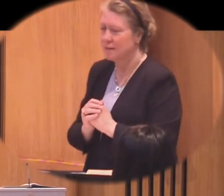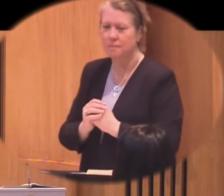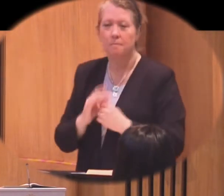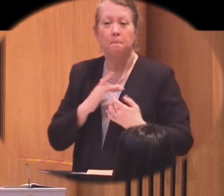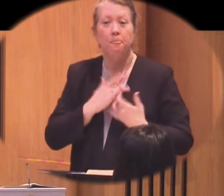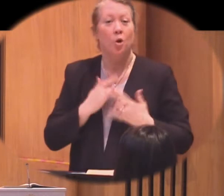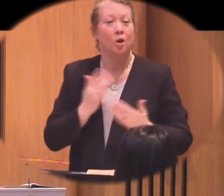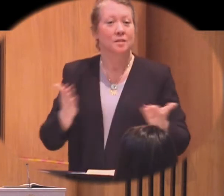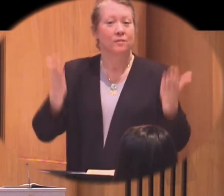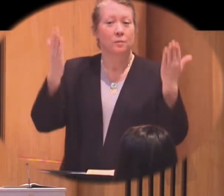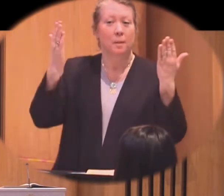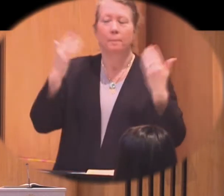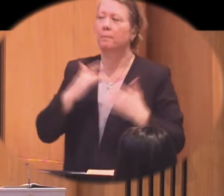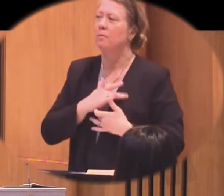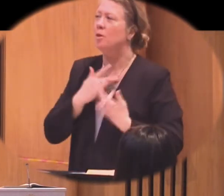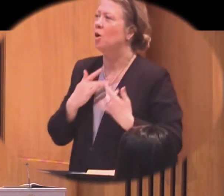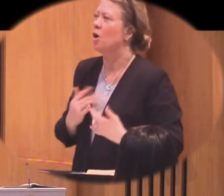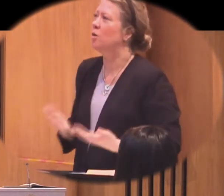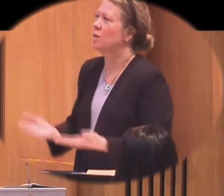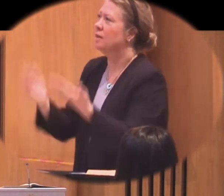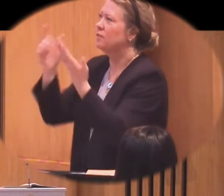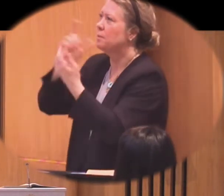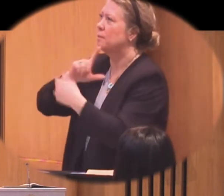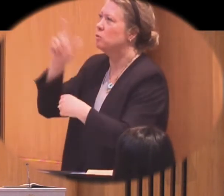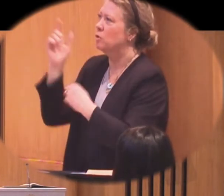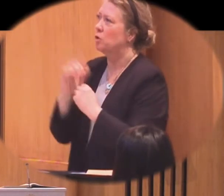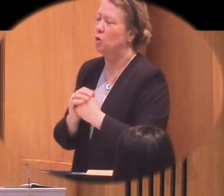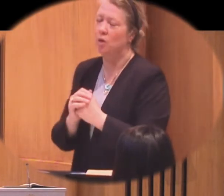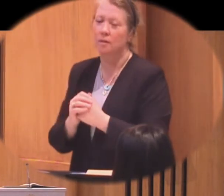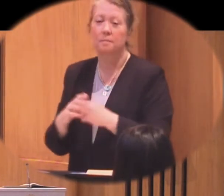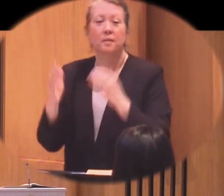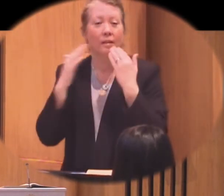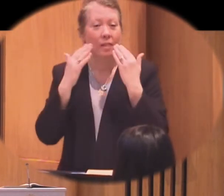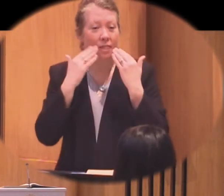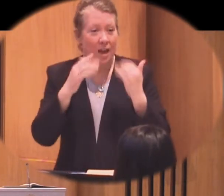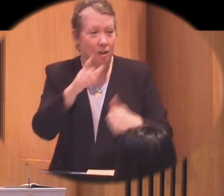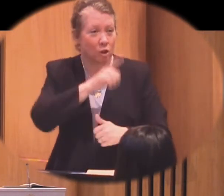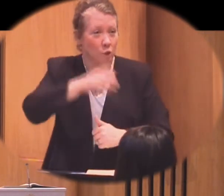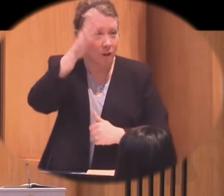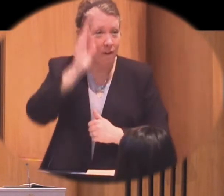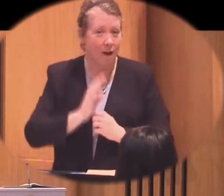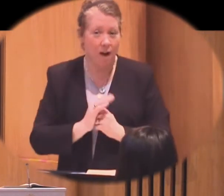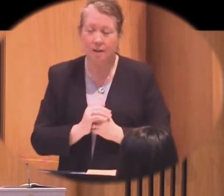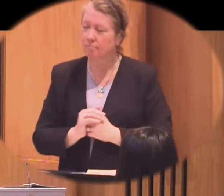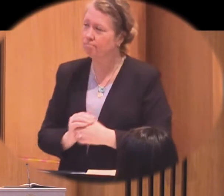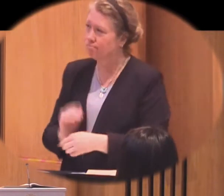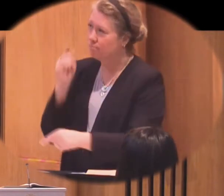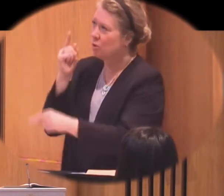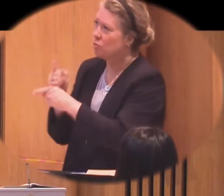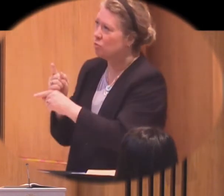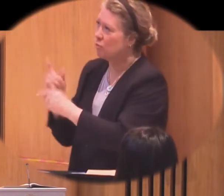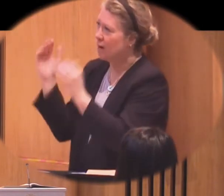Lift up your hearts. Let us give thanks to the Lord our God.